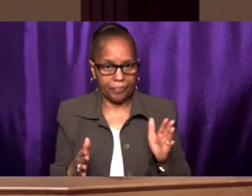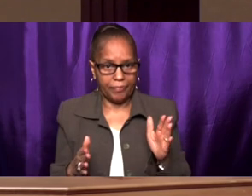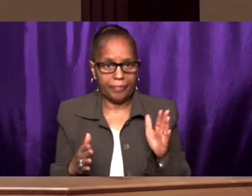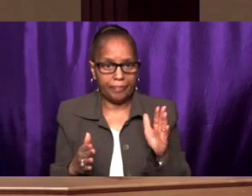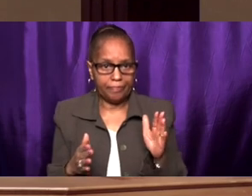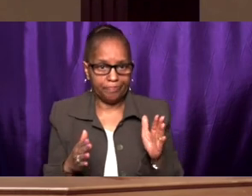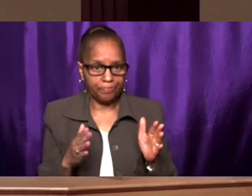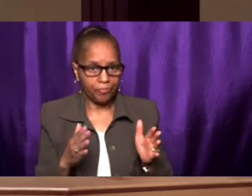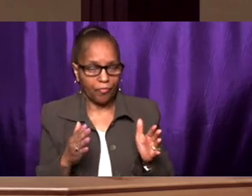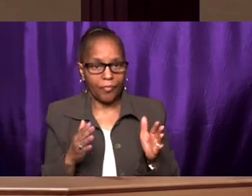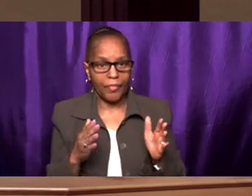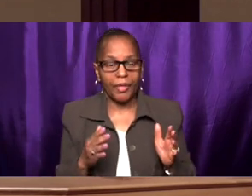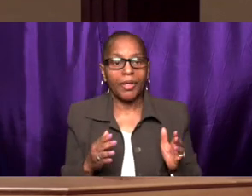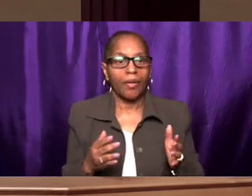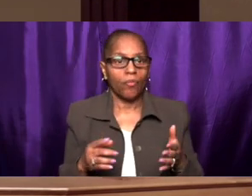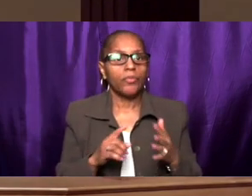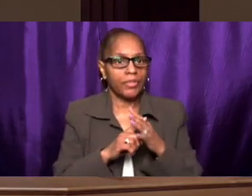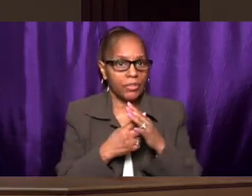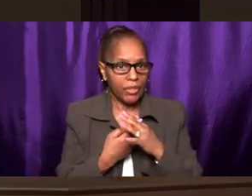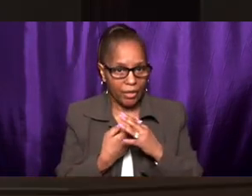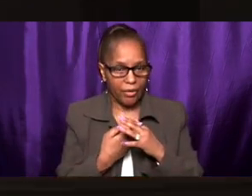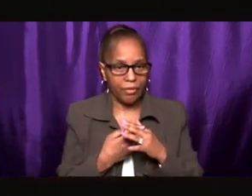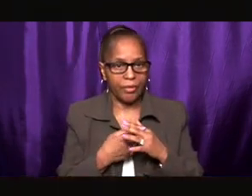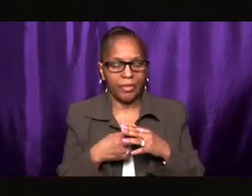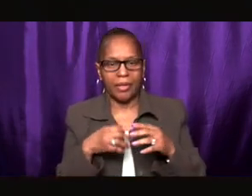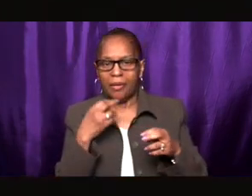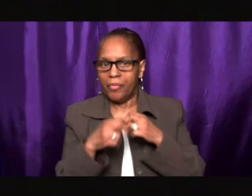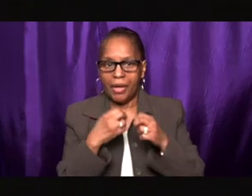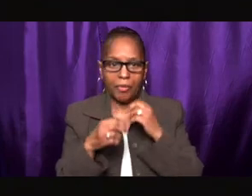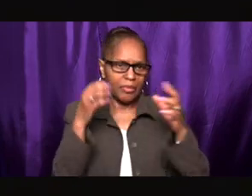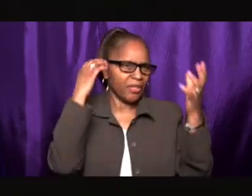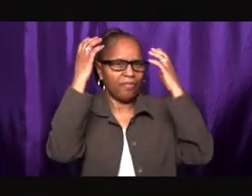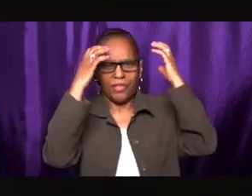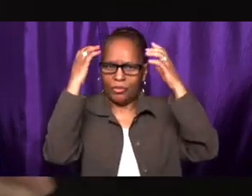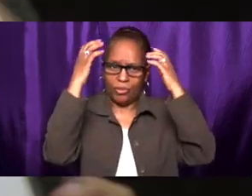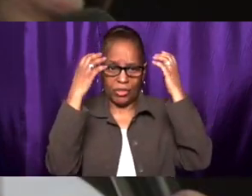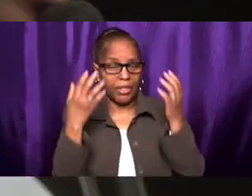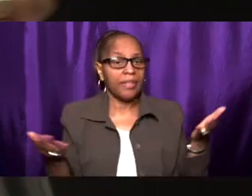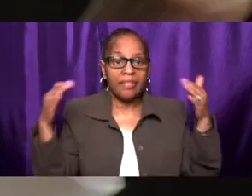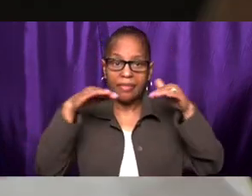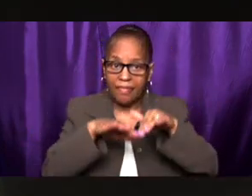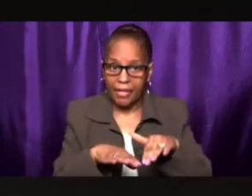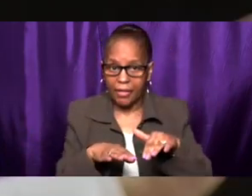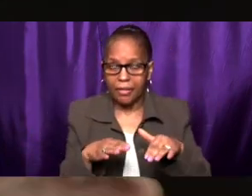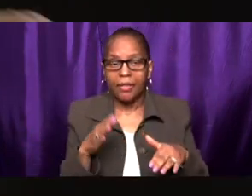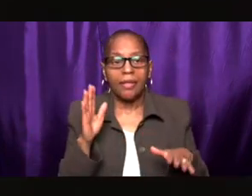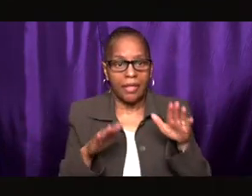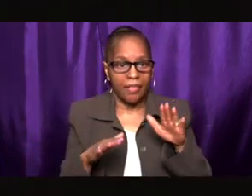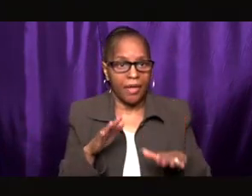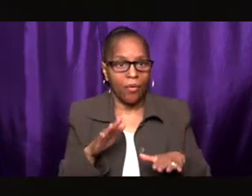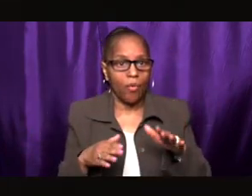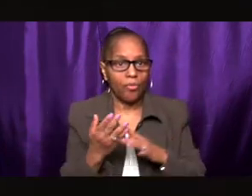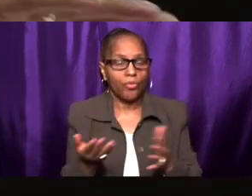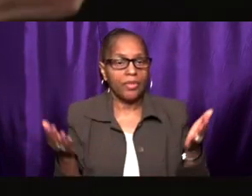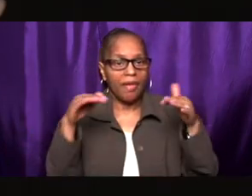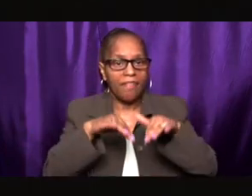employs chaos, confusion, and division in the valley. Yea, though I walk through the